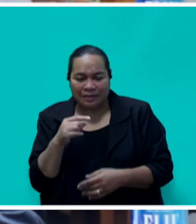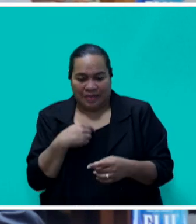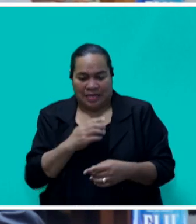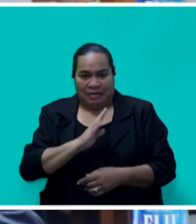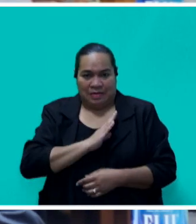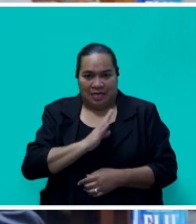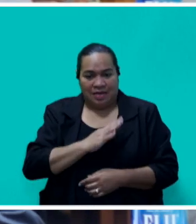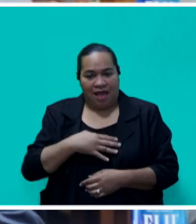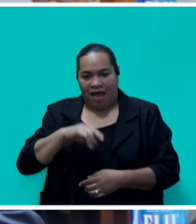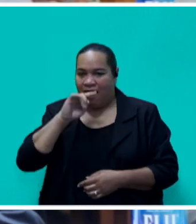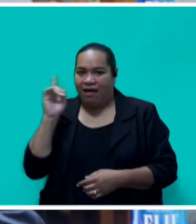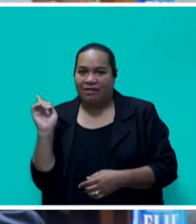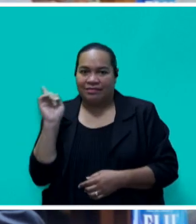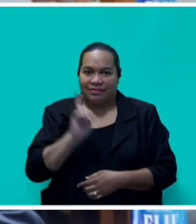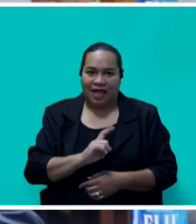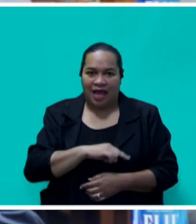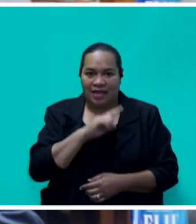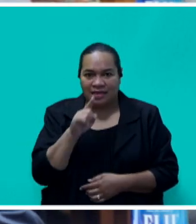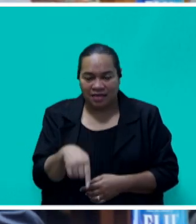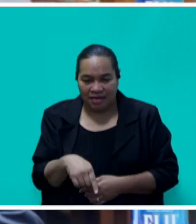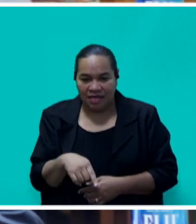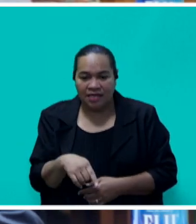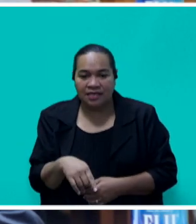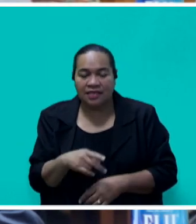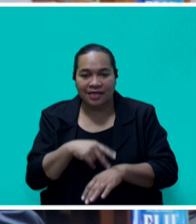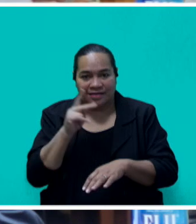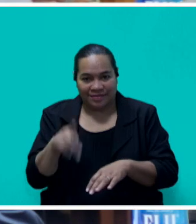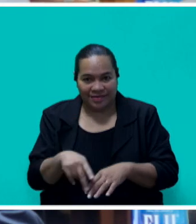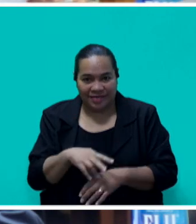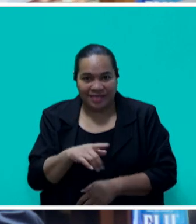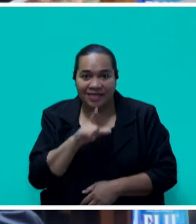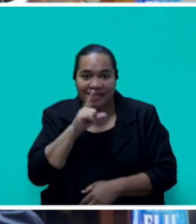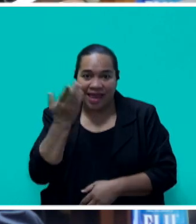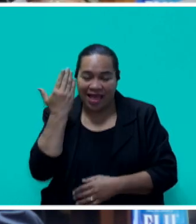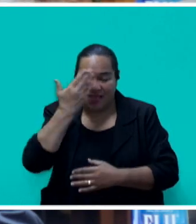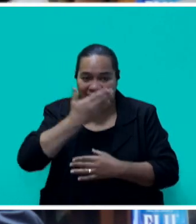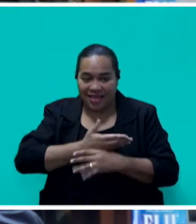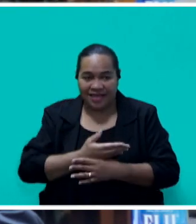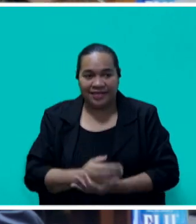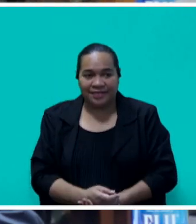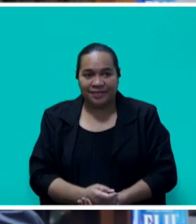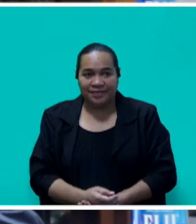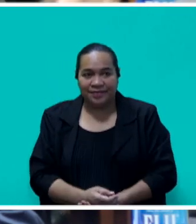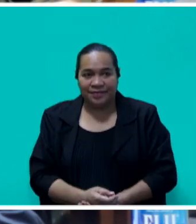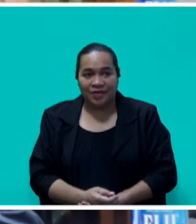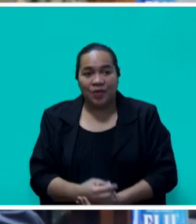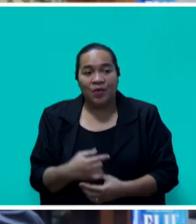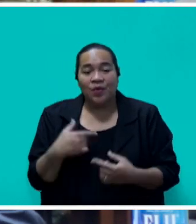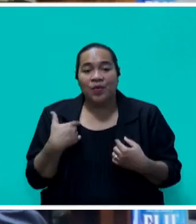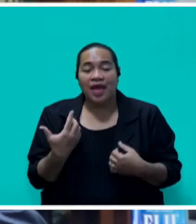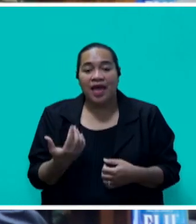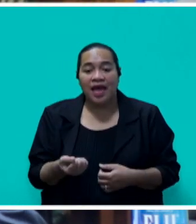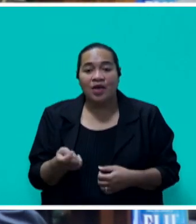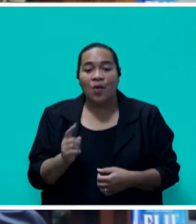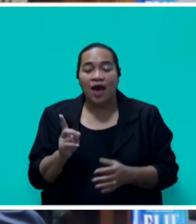was unable to be in Parliament last night. We had the